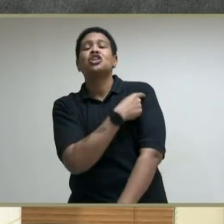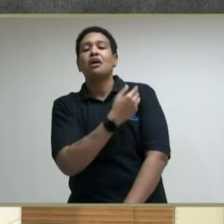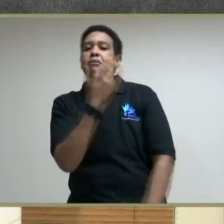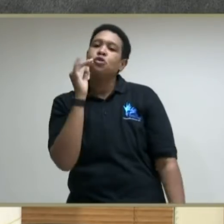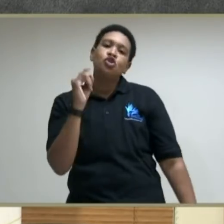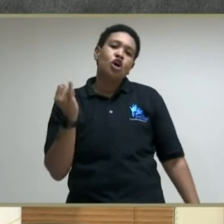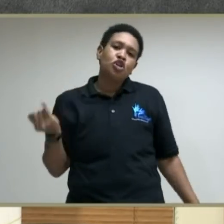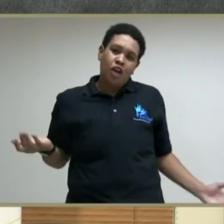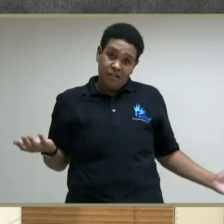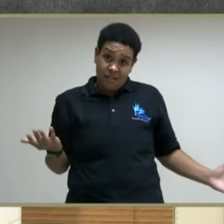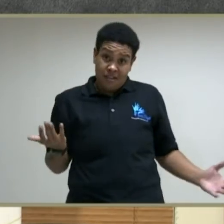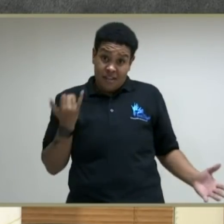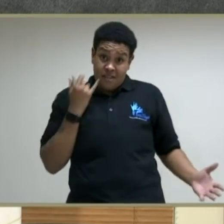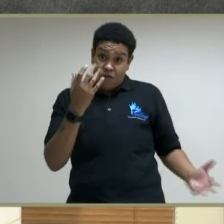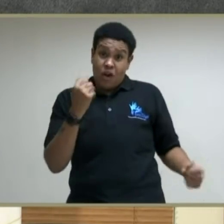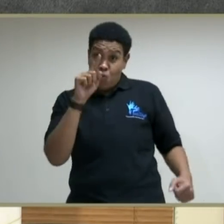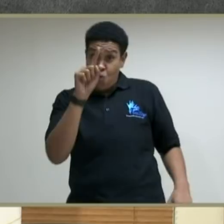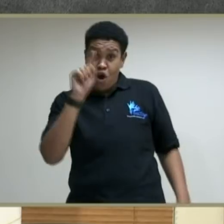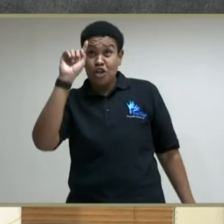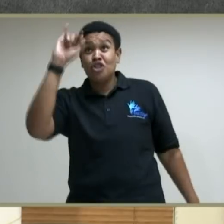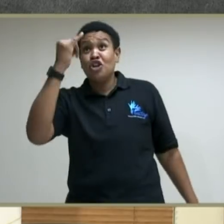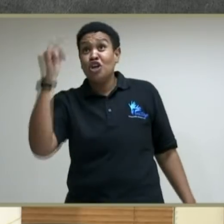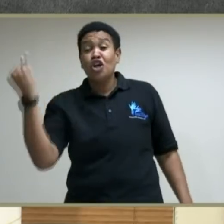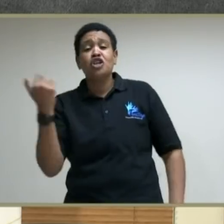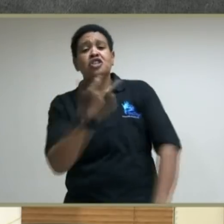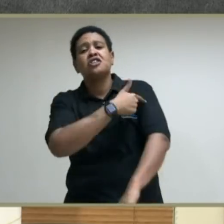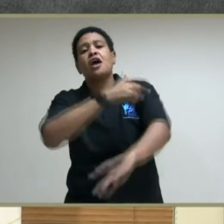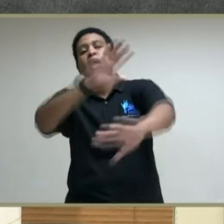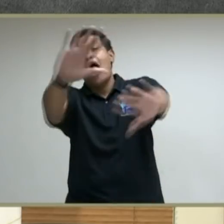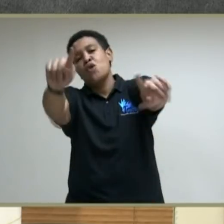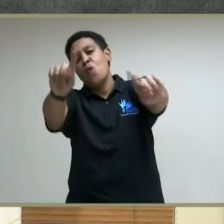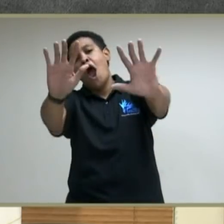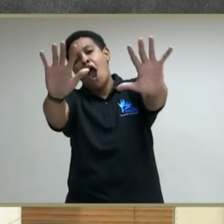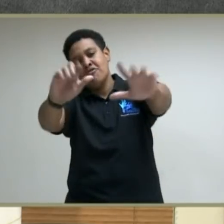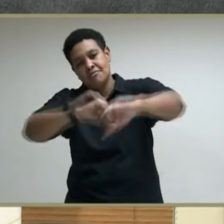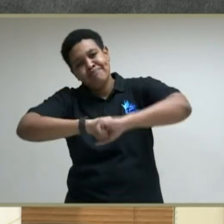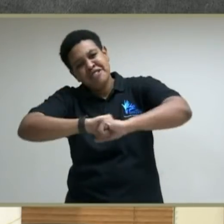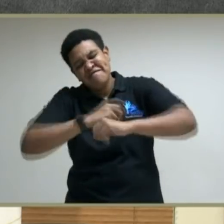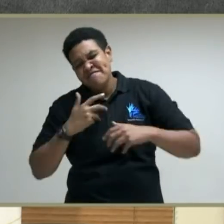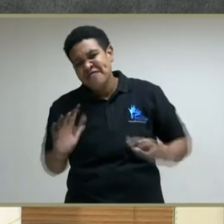and once you have gotten that one dose, then you are protected.